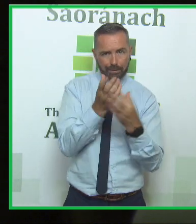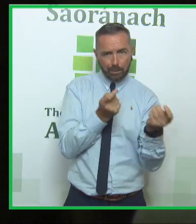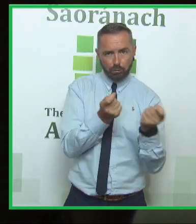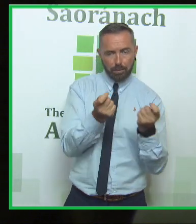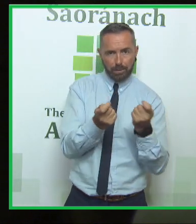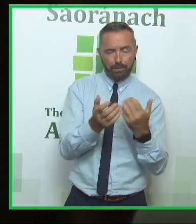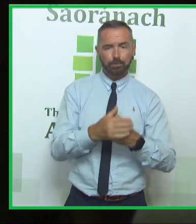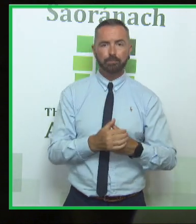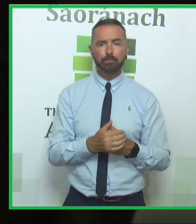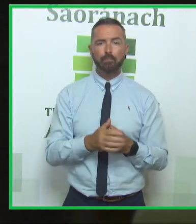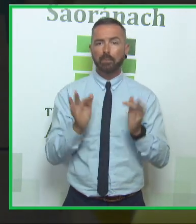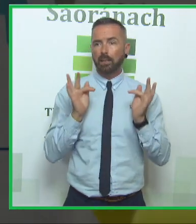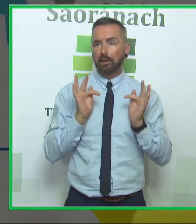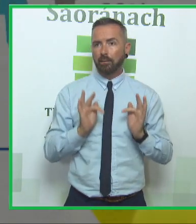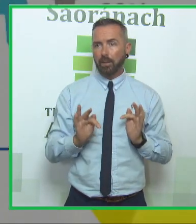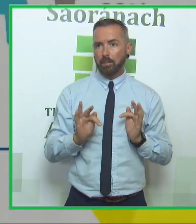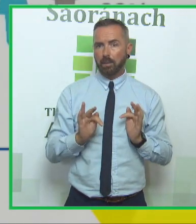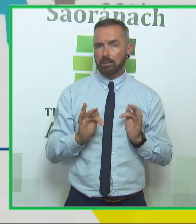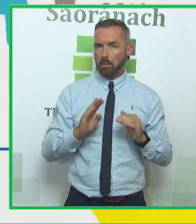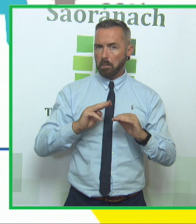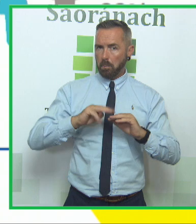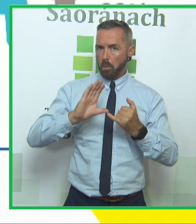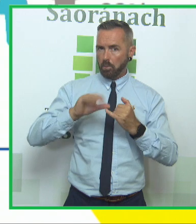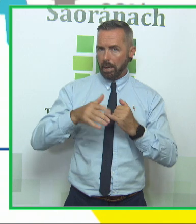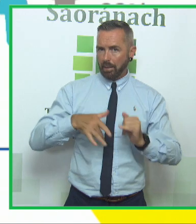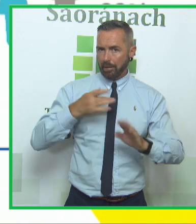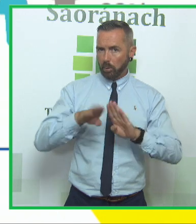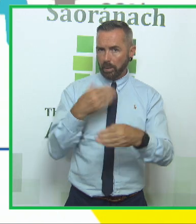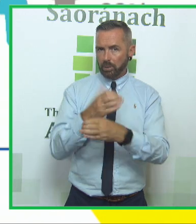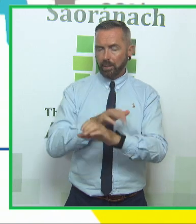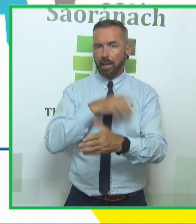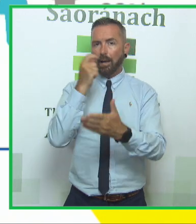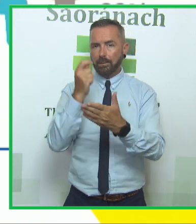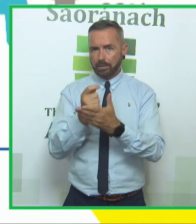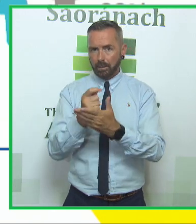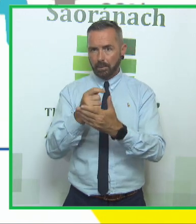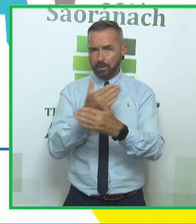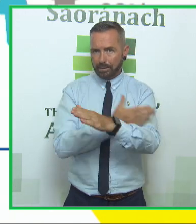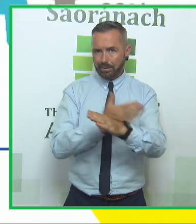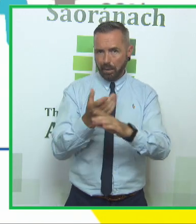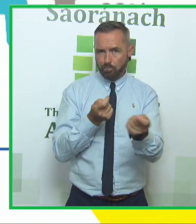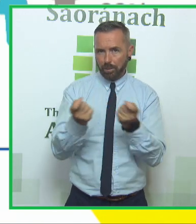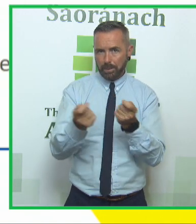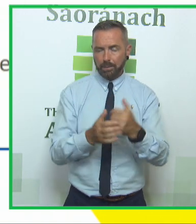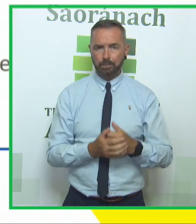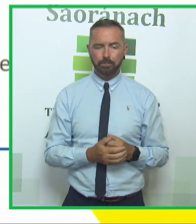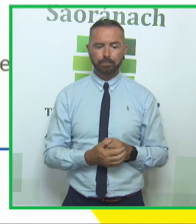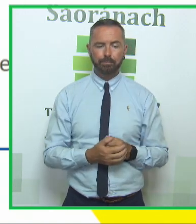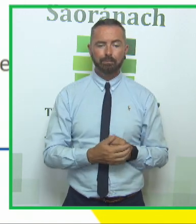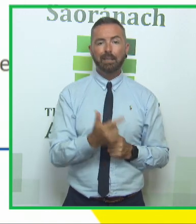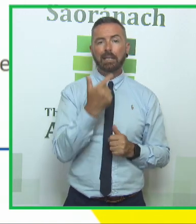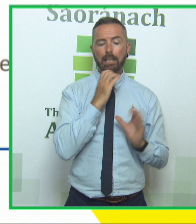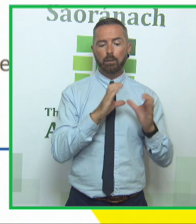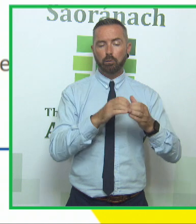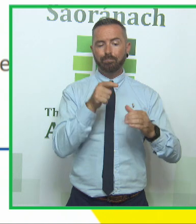treatment. Females were more likely than males to be living with children at the time that they entered treatment. The second group I want to